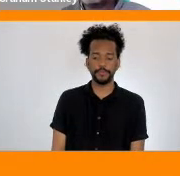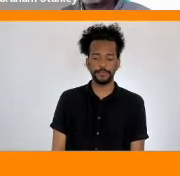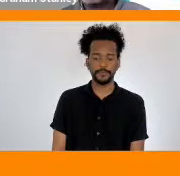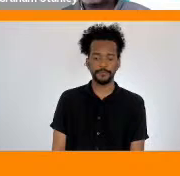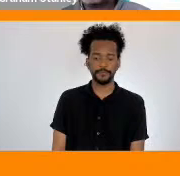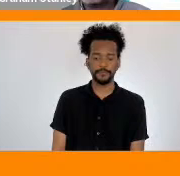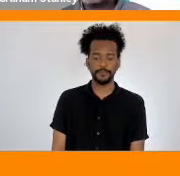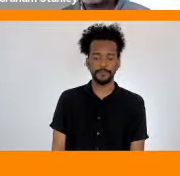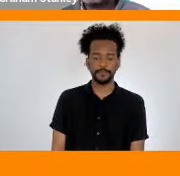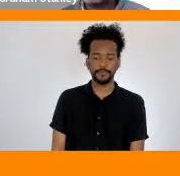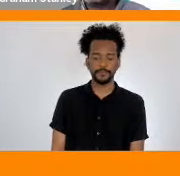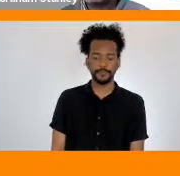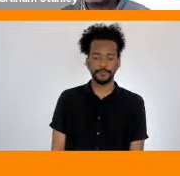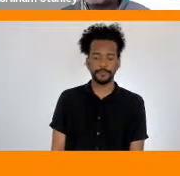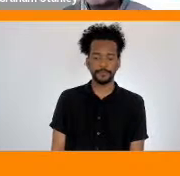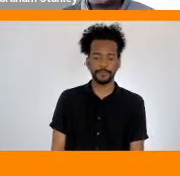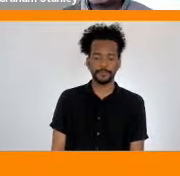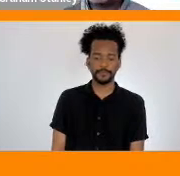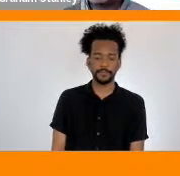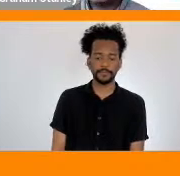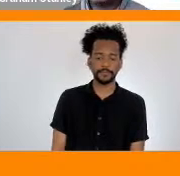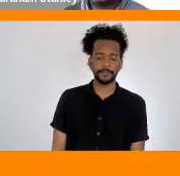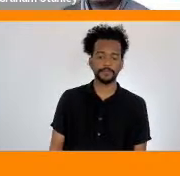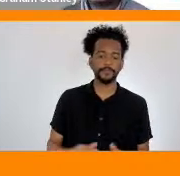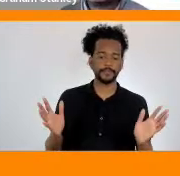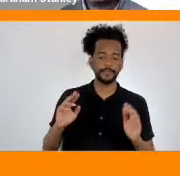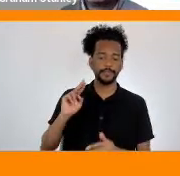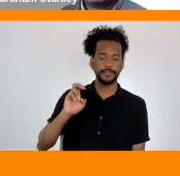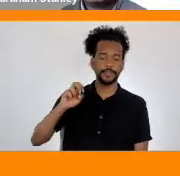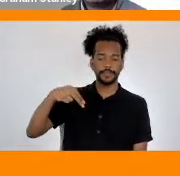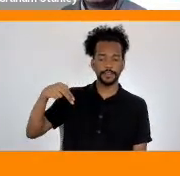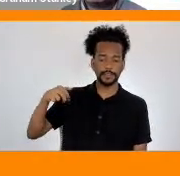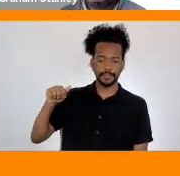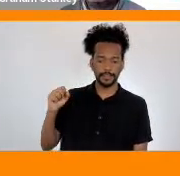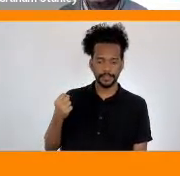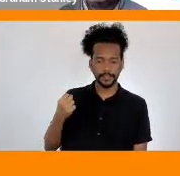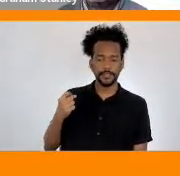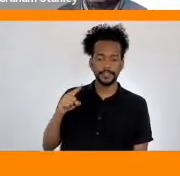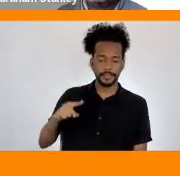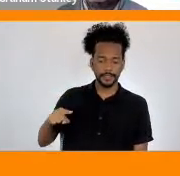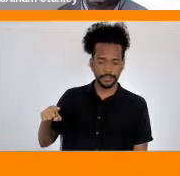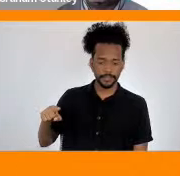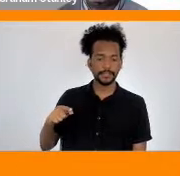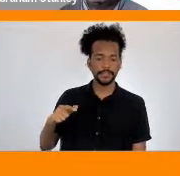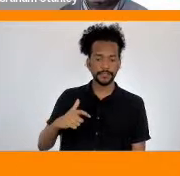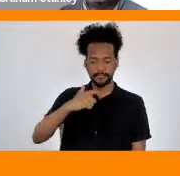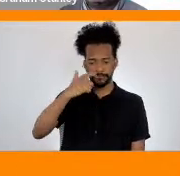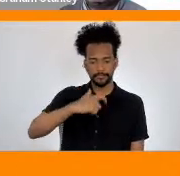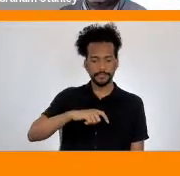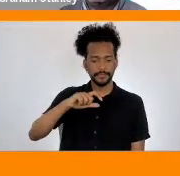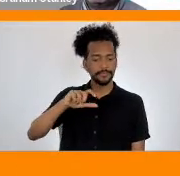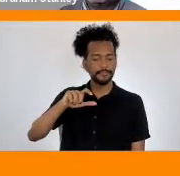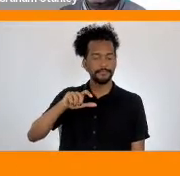Hi, I'm Ninaz Chaporia, EdTech Lead at the British Council. I'm also one of the co-authors of the report, Artificial Intelligence and